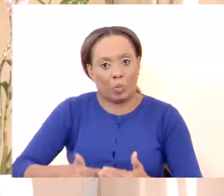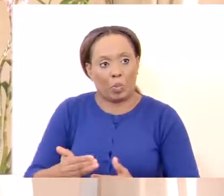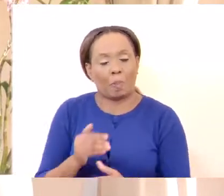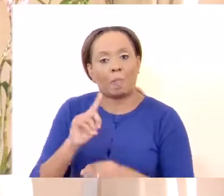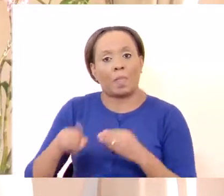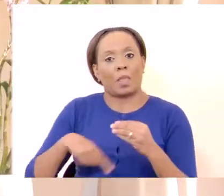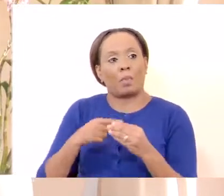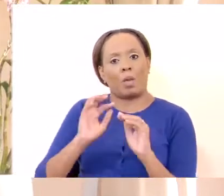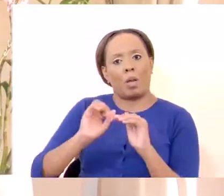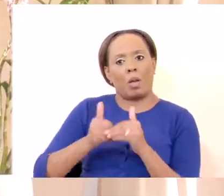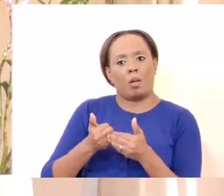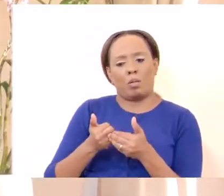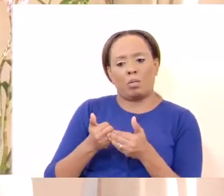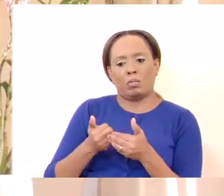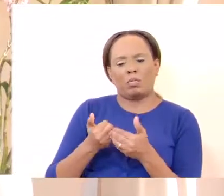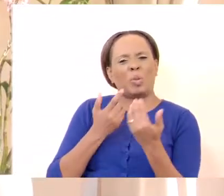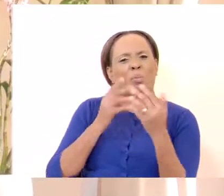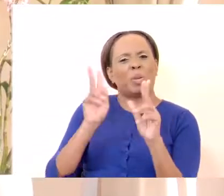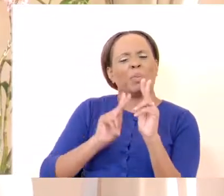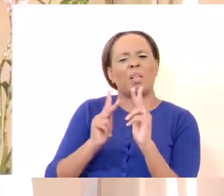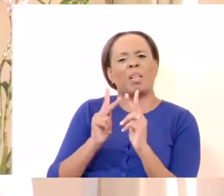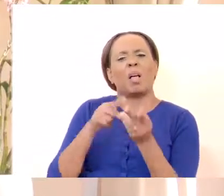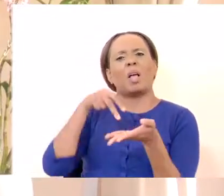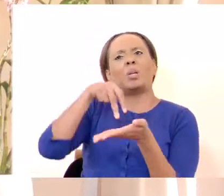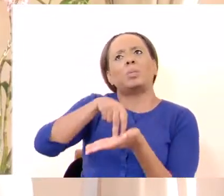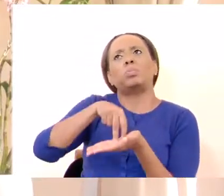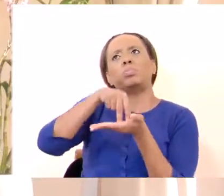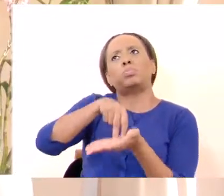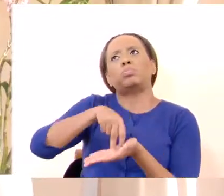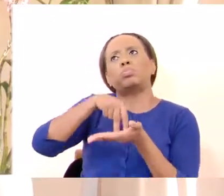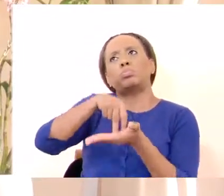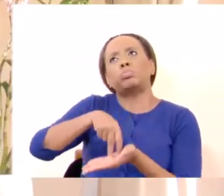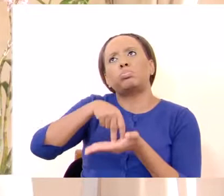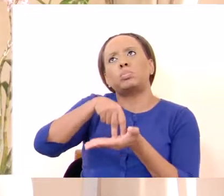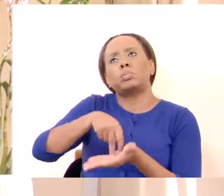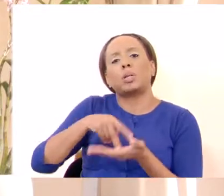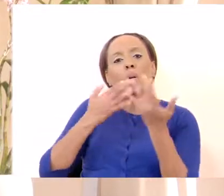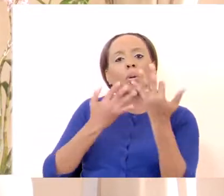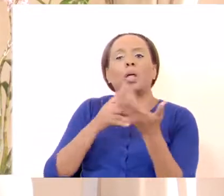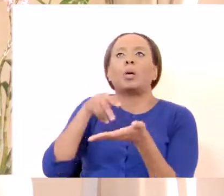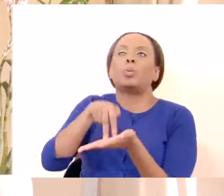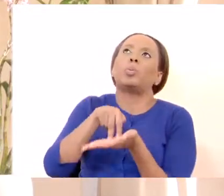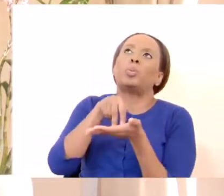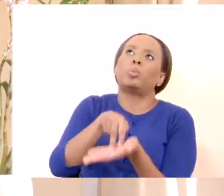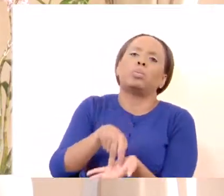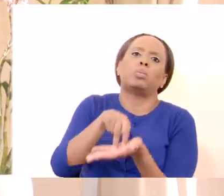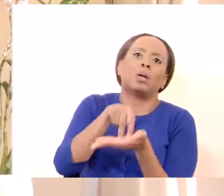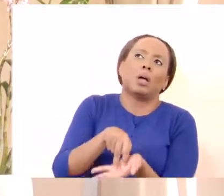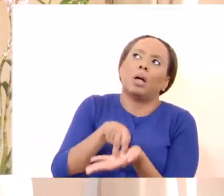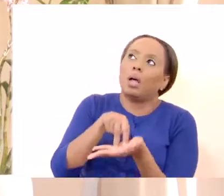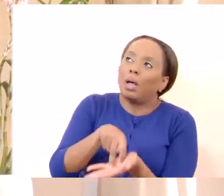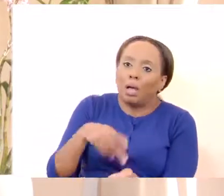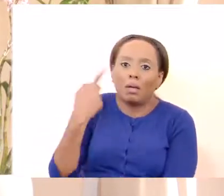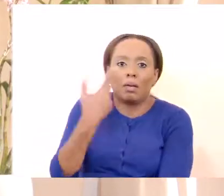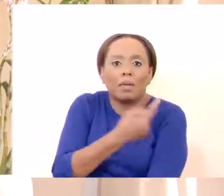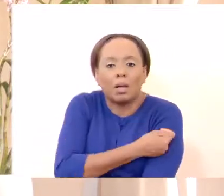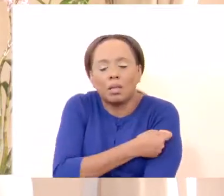of reducing the waiting time of persons, because we've had some complaints, I will confess. And then,